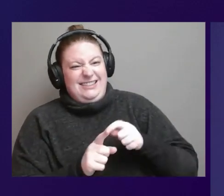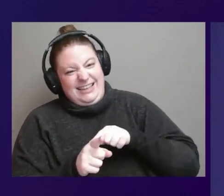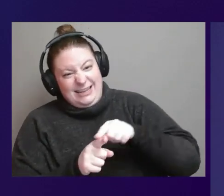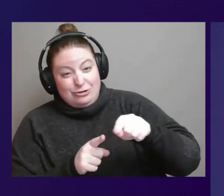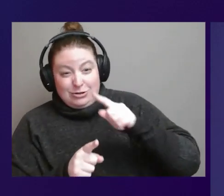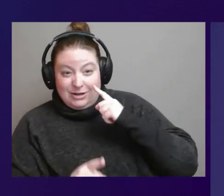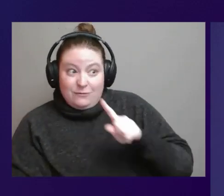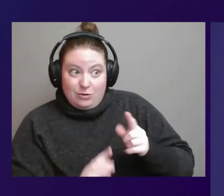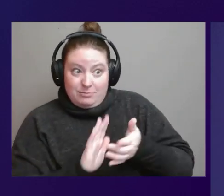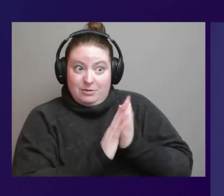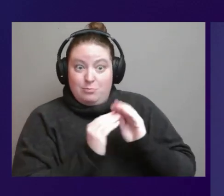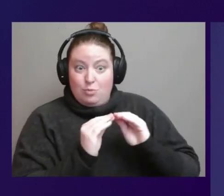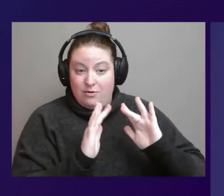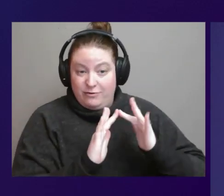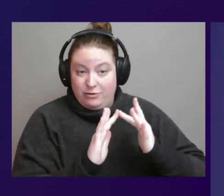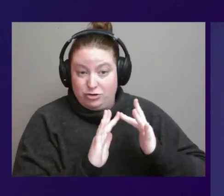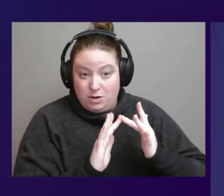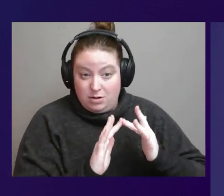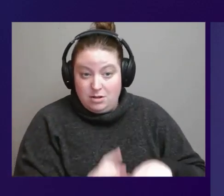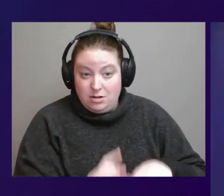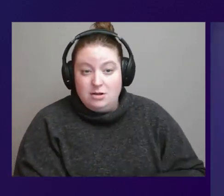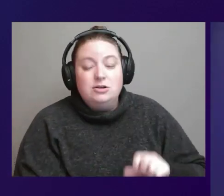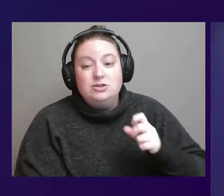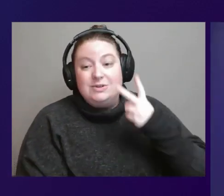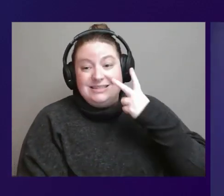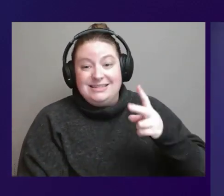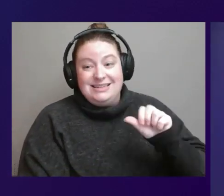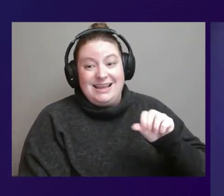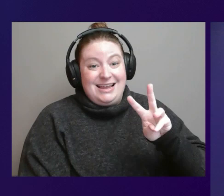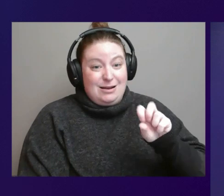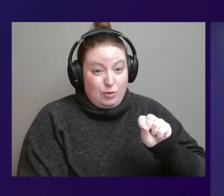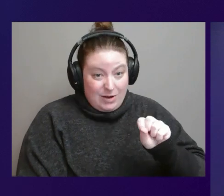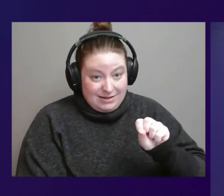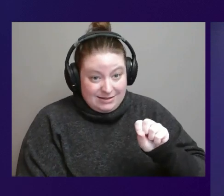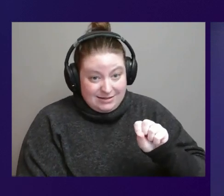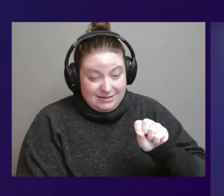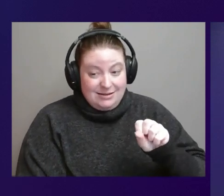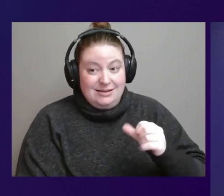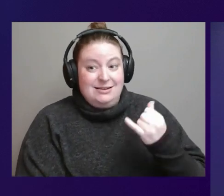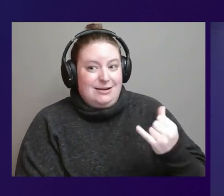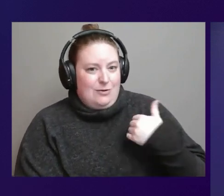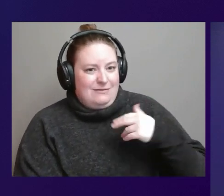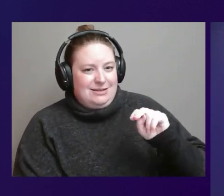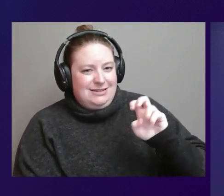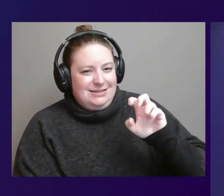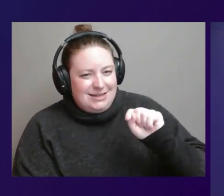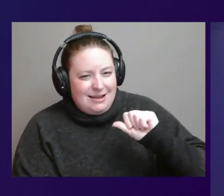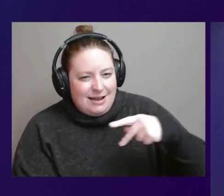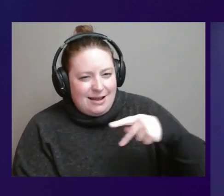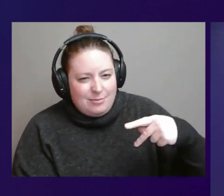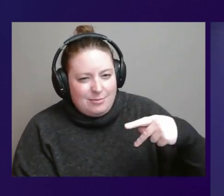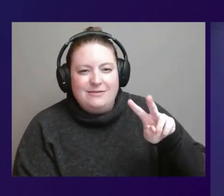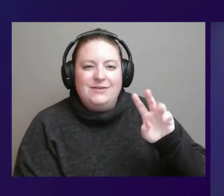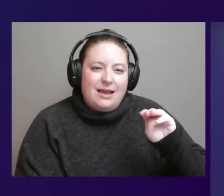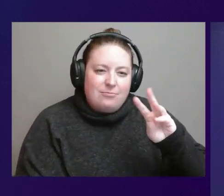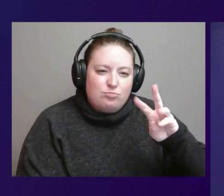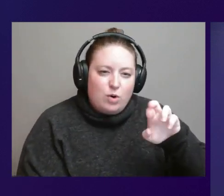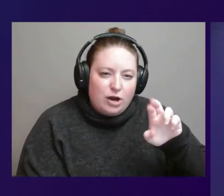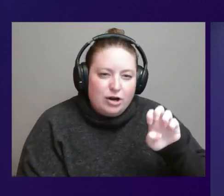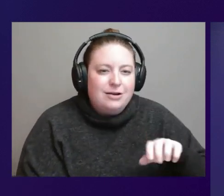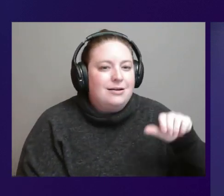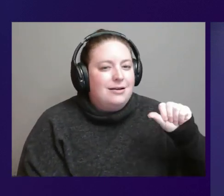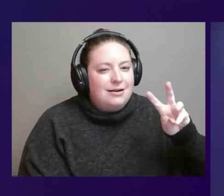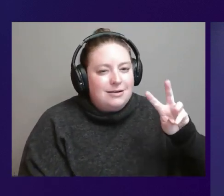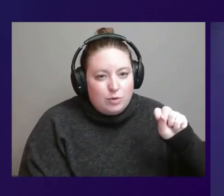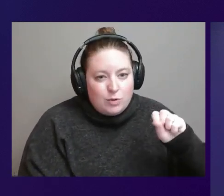To see AWS come in, and now you have NetApp, VMware, AWS, all sort of coalescing and